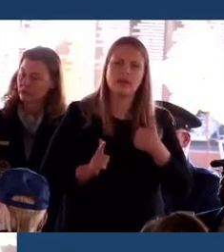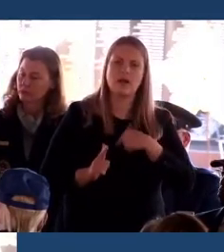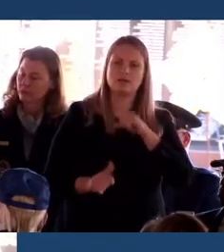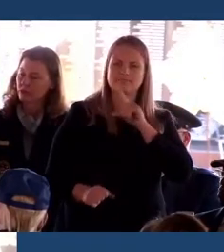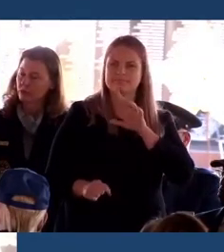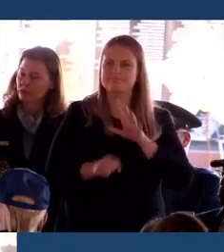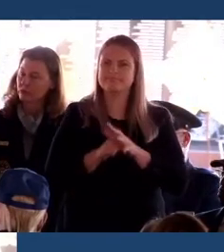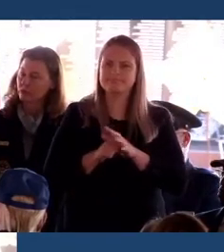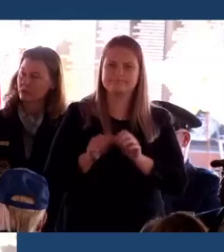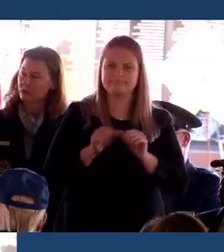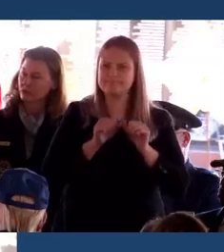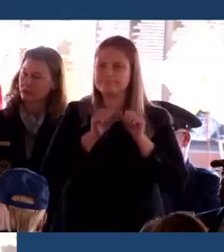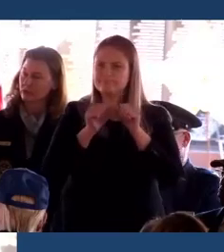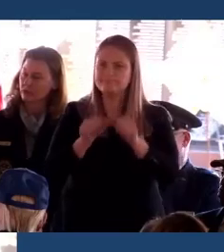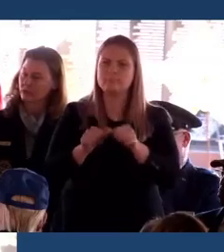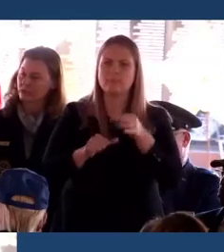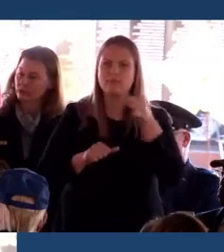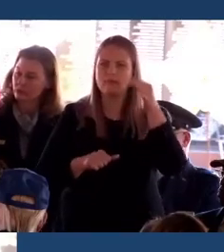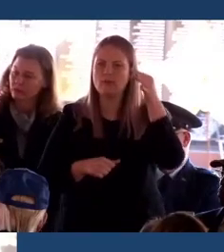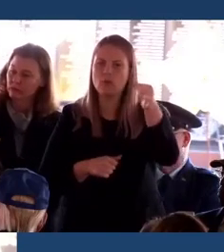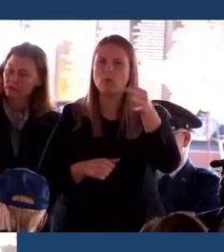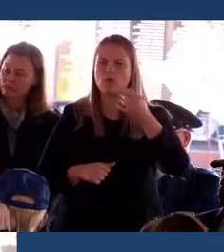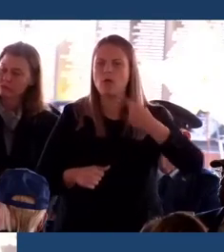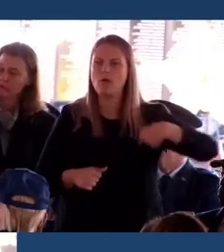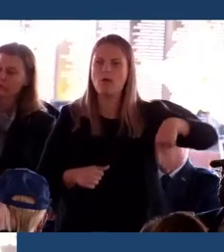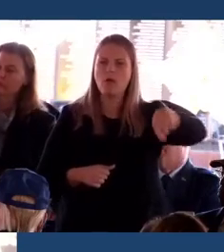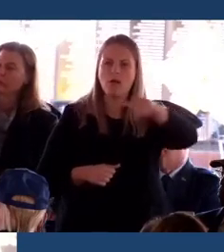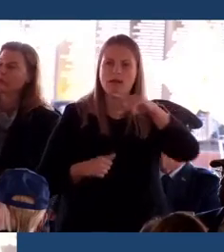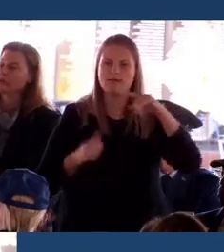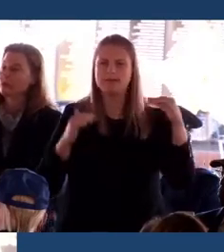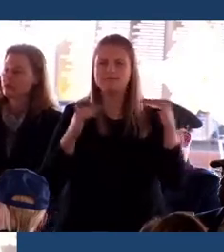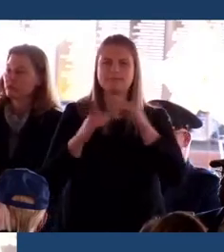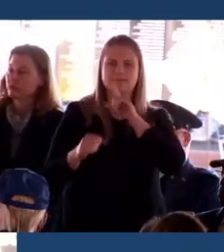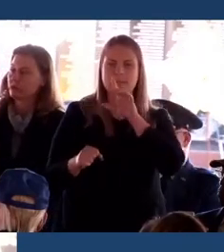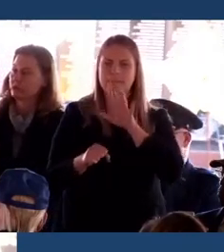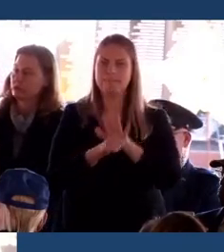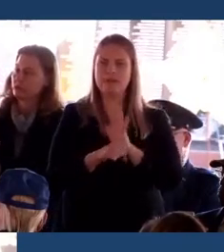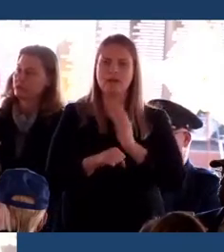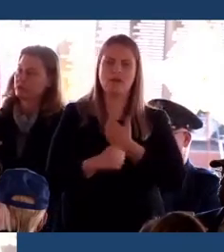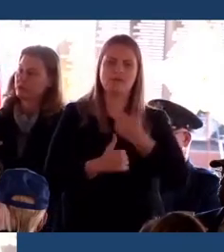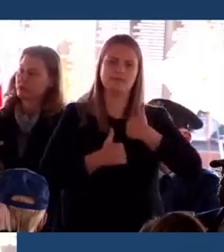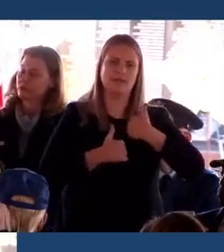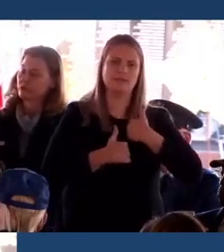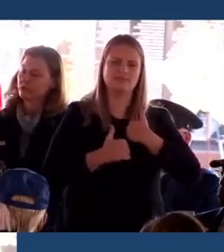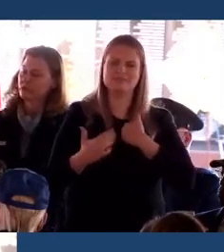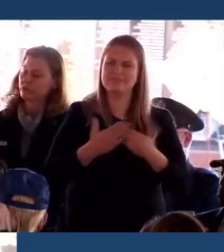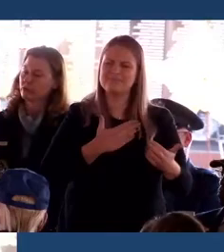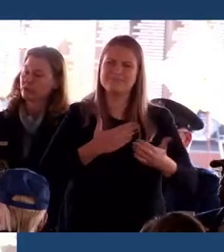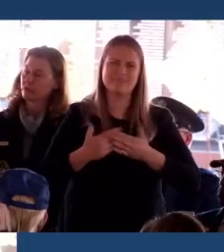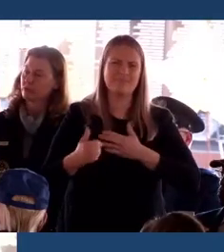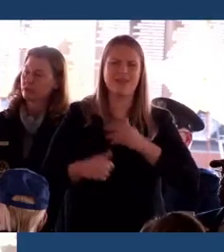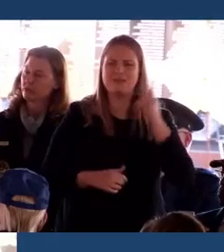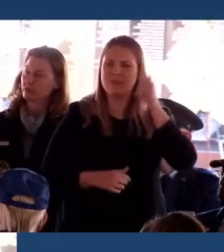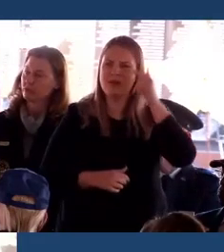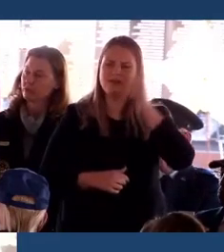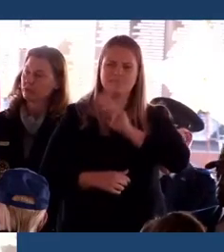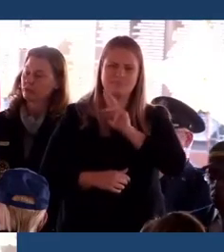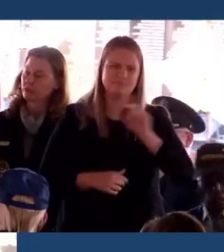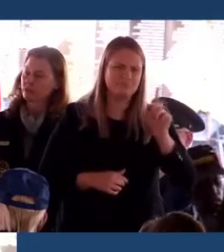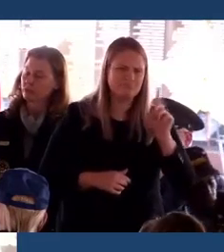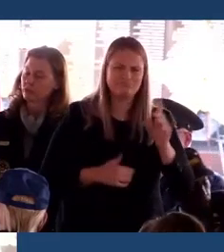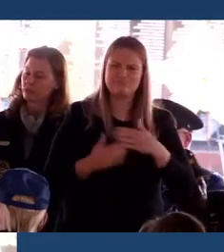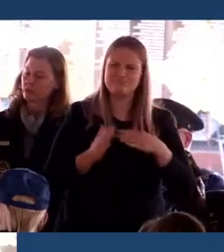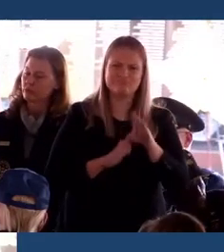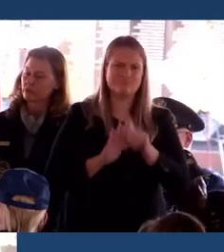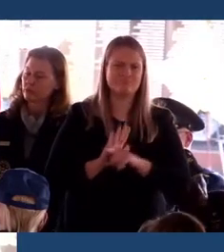path forward where all of us are equally committed to our veterans, regardless of politics or background, and all of